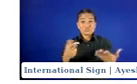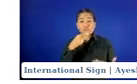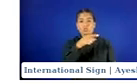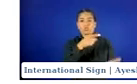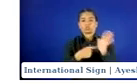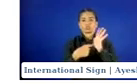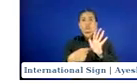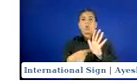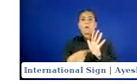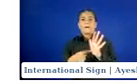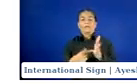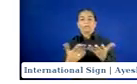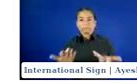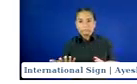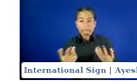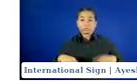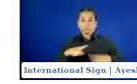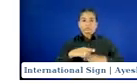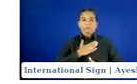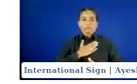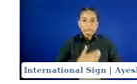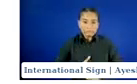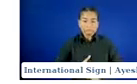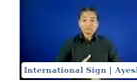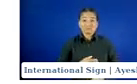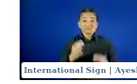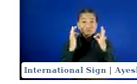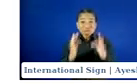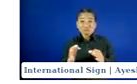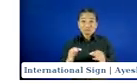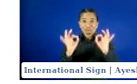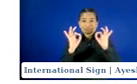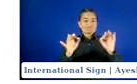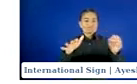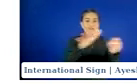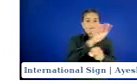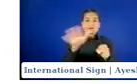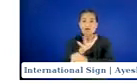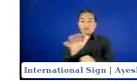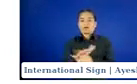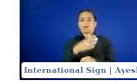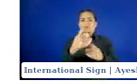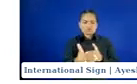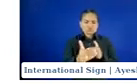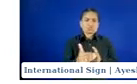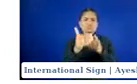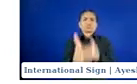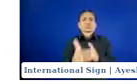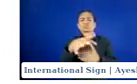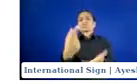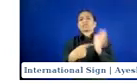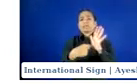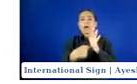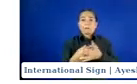not sufficiently covered by other short-term benefits like maternity and